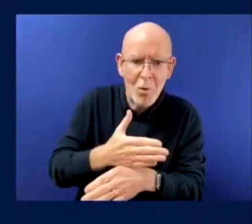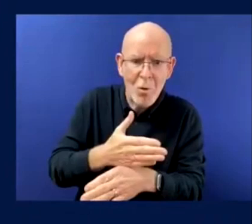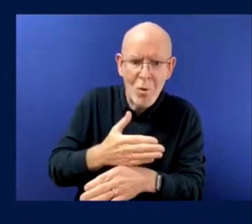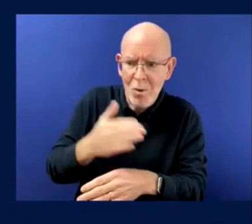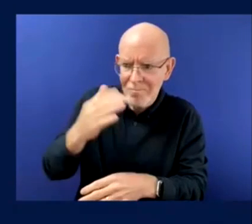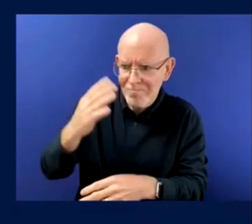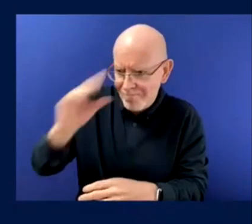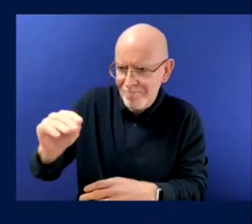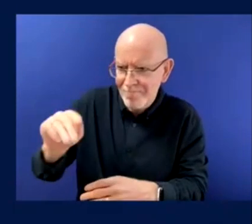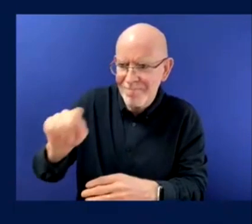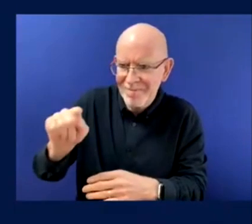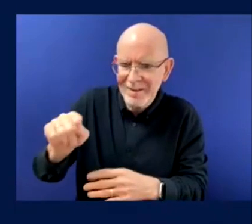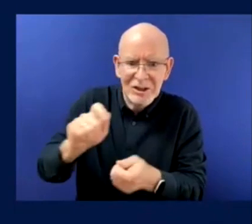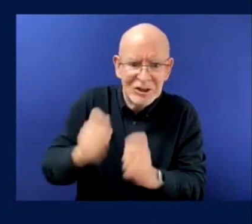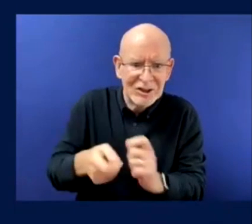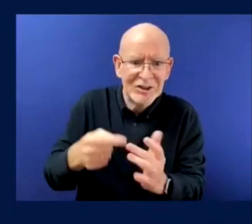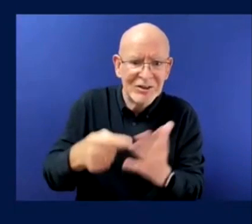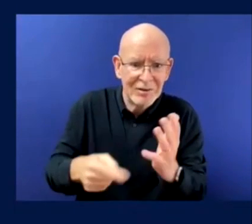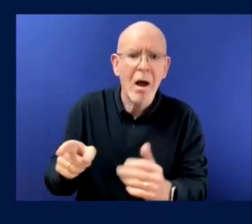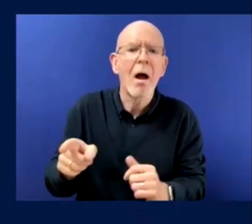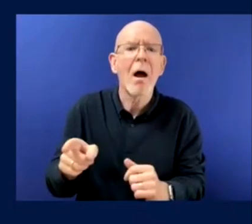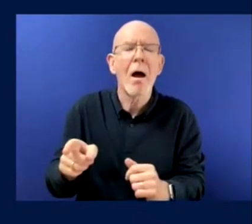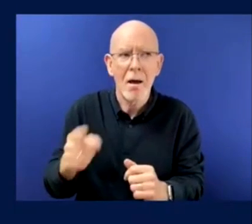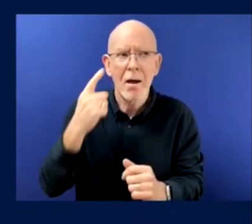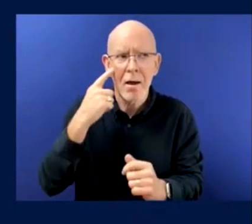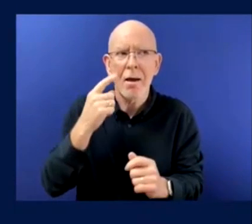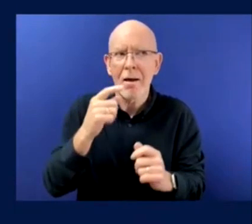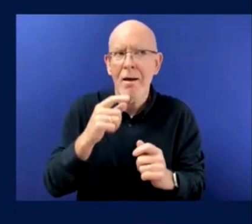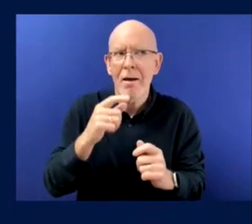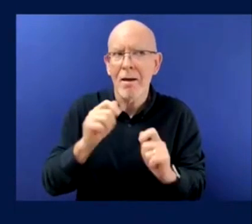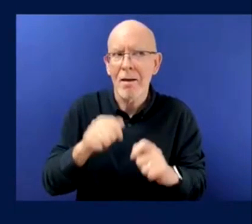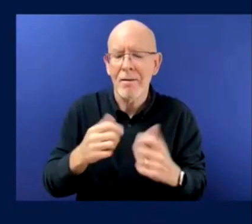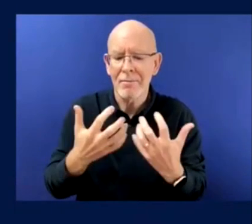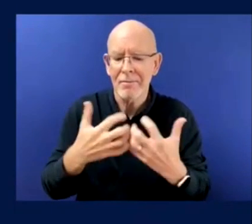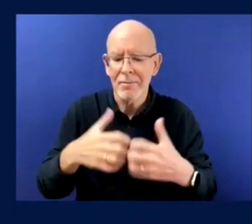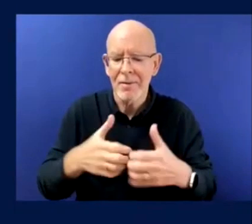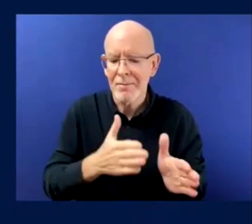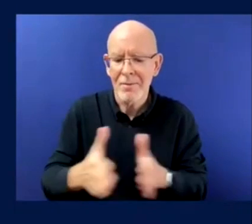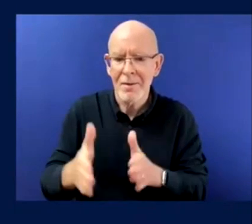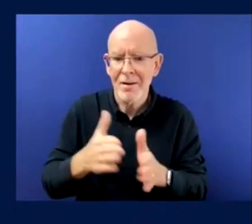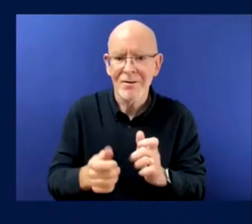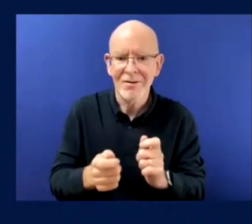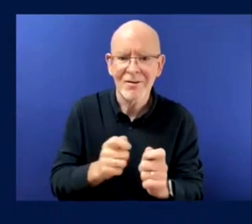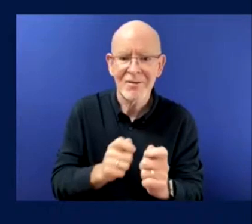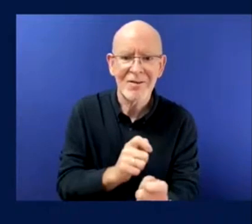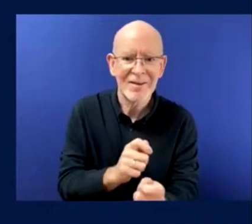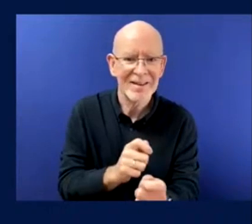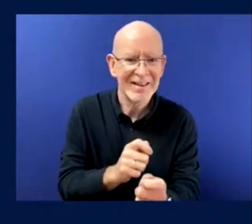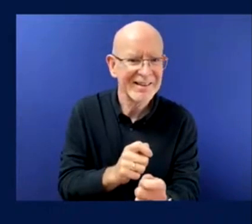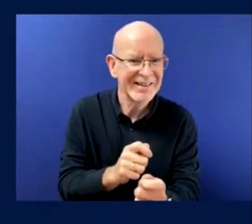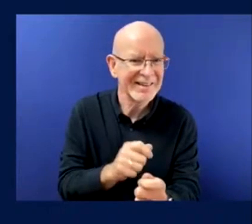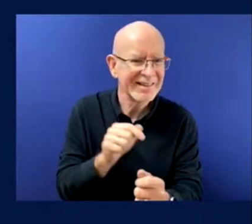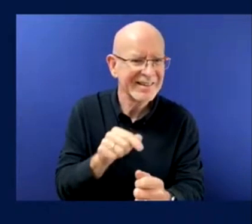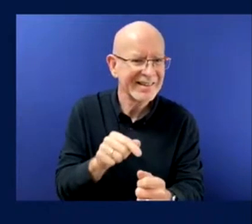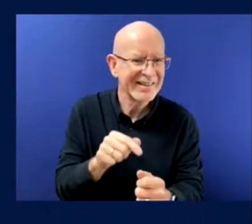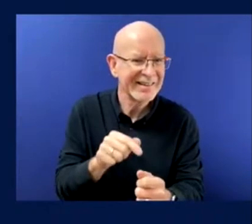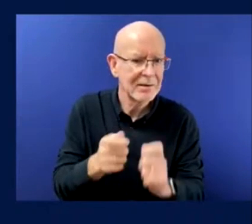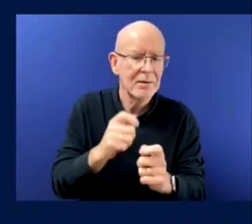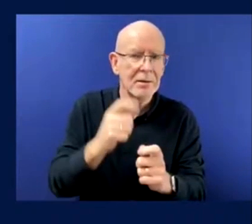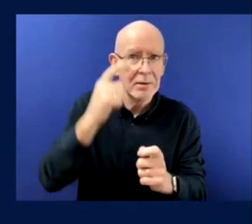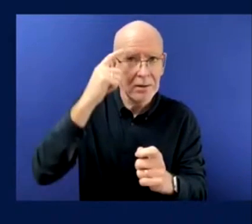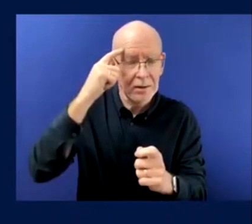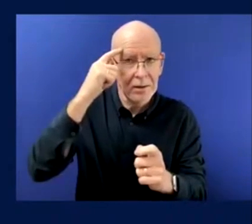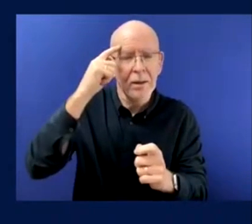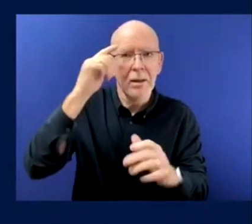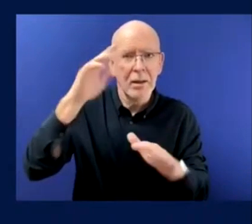his match day routine is disrupted. For example, if someone sits in the seat that he likes to sit in, or is late, or